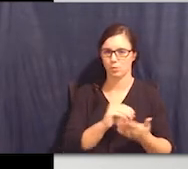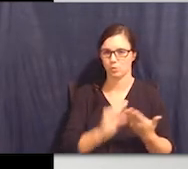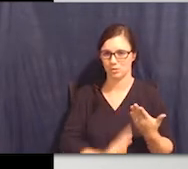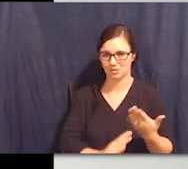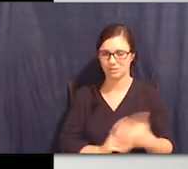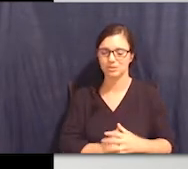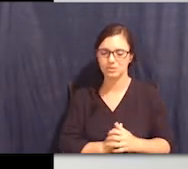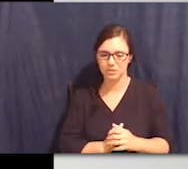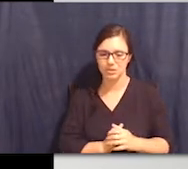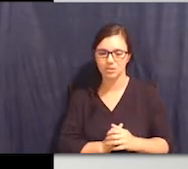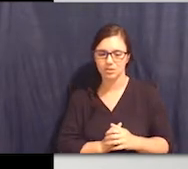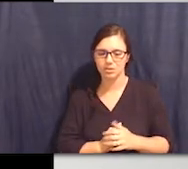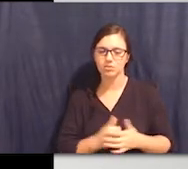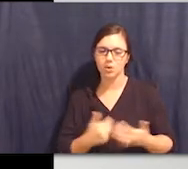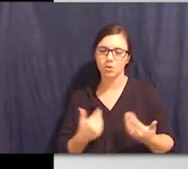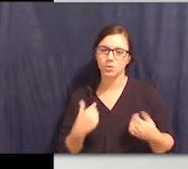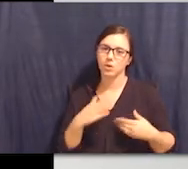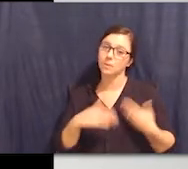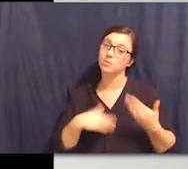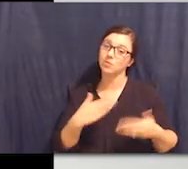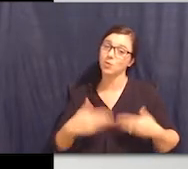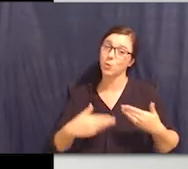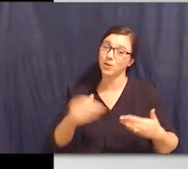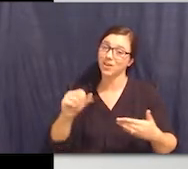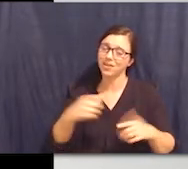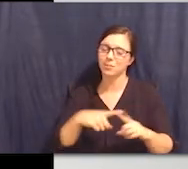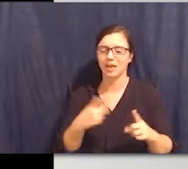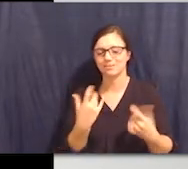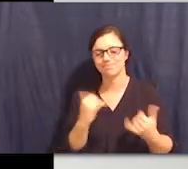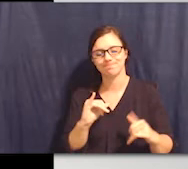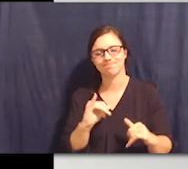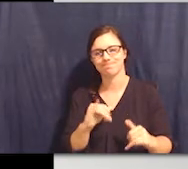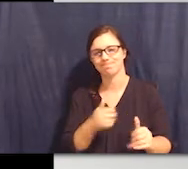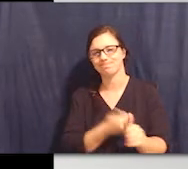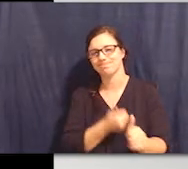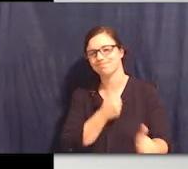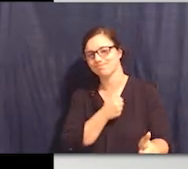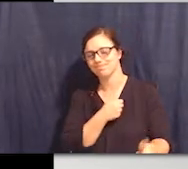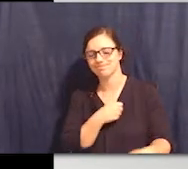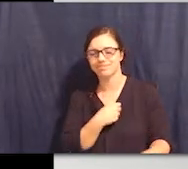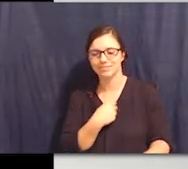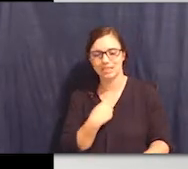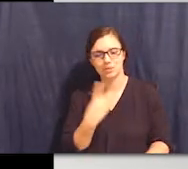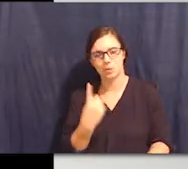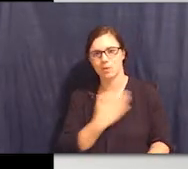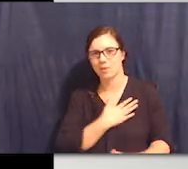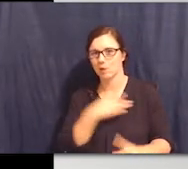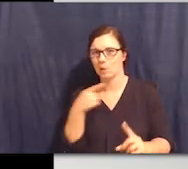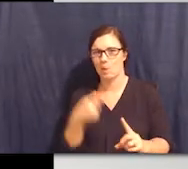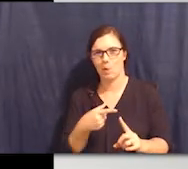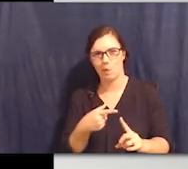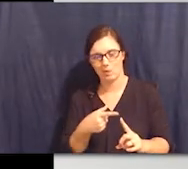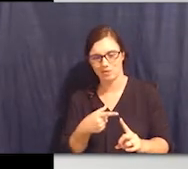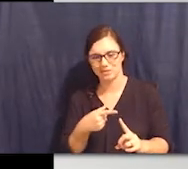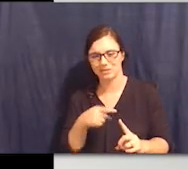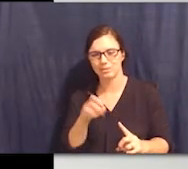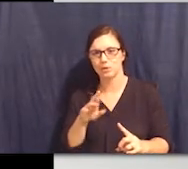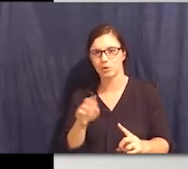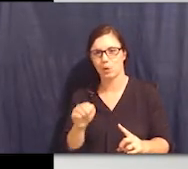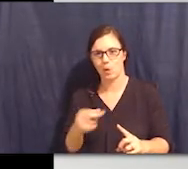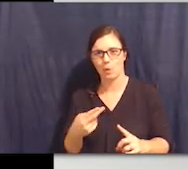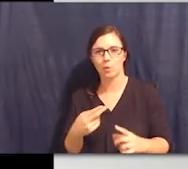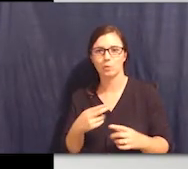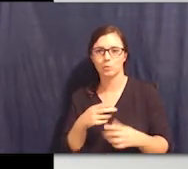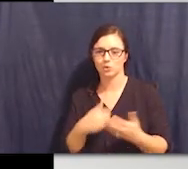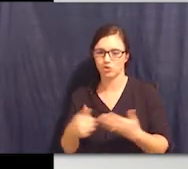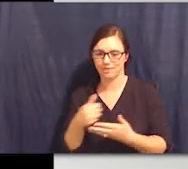are we're moving forward, but we've got work to do in this area. And it's one of my goals as Bureau Chief is